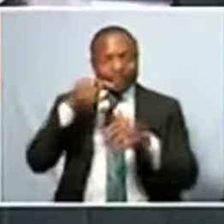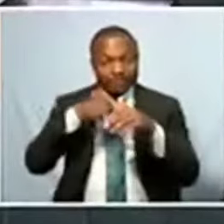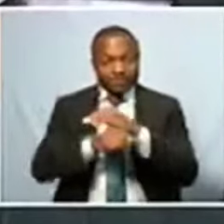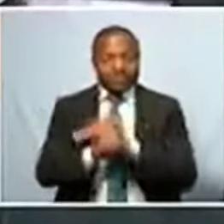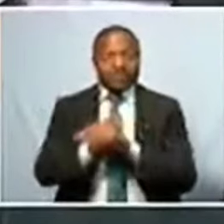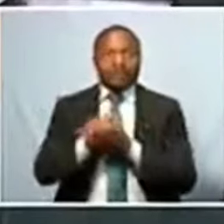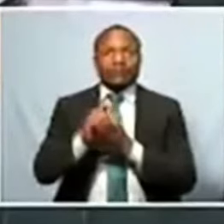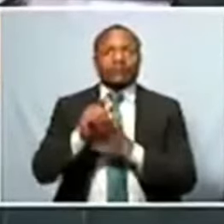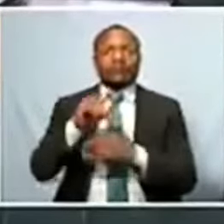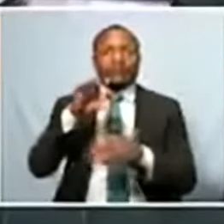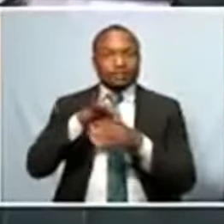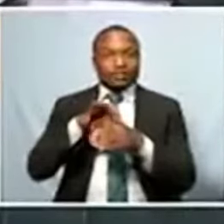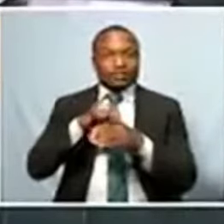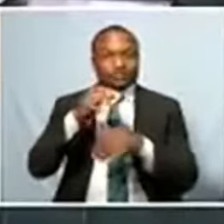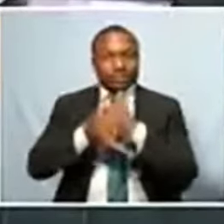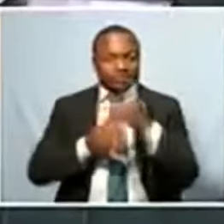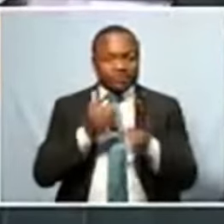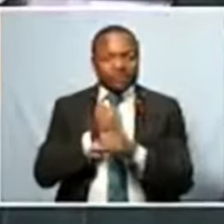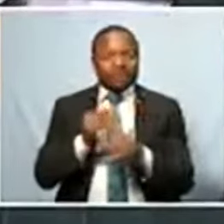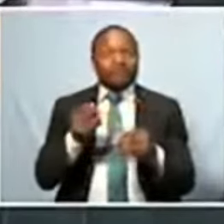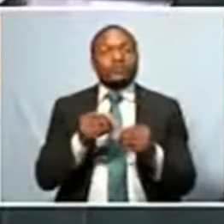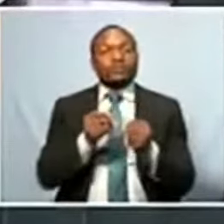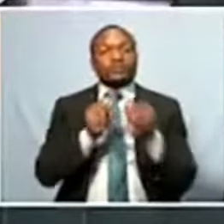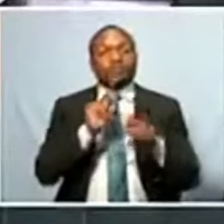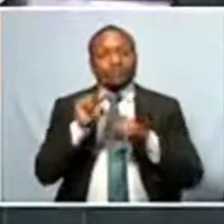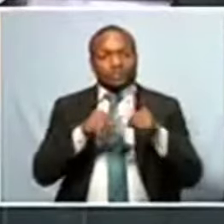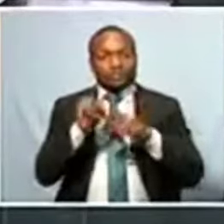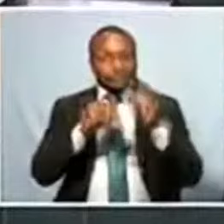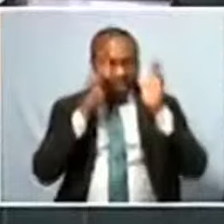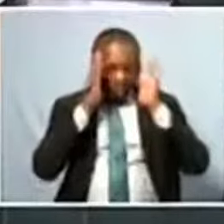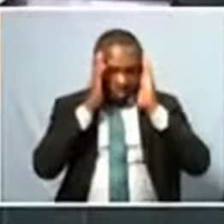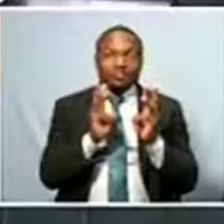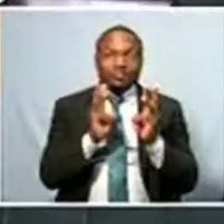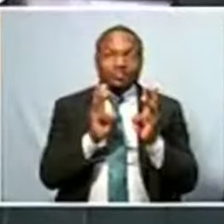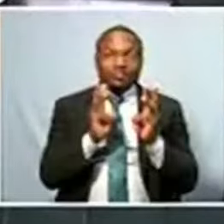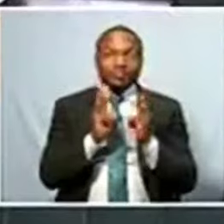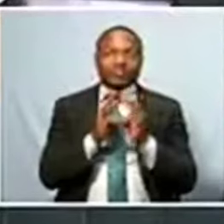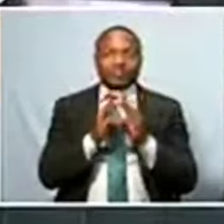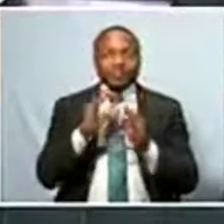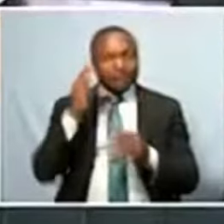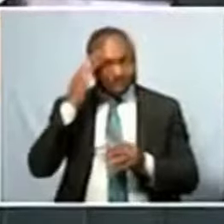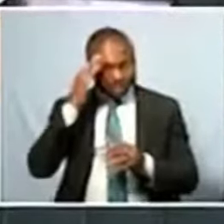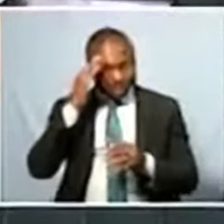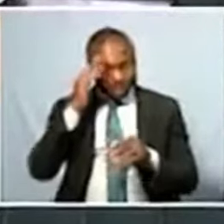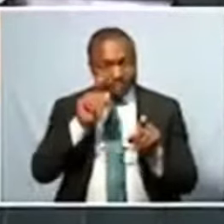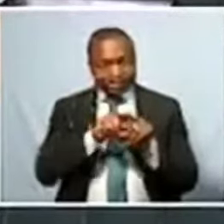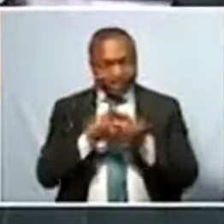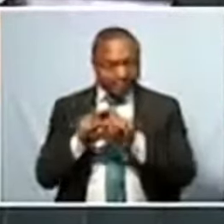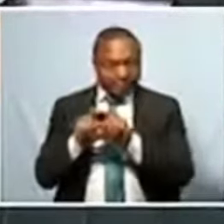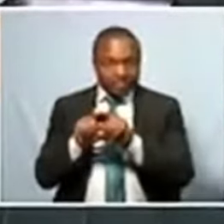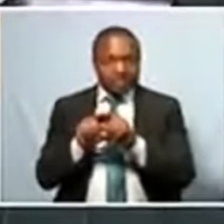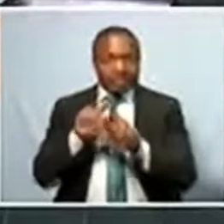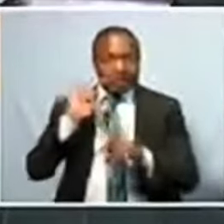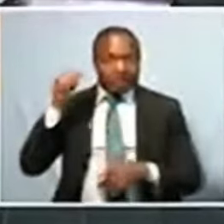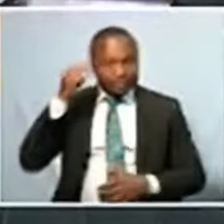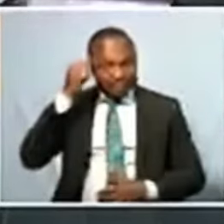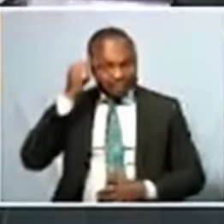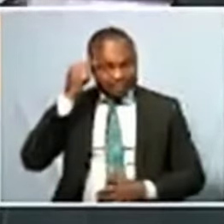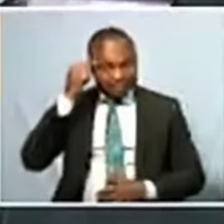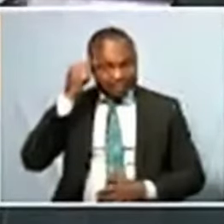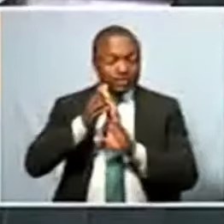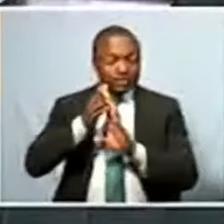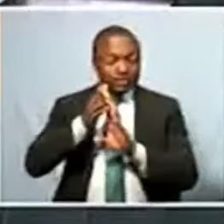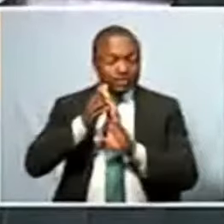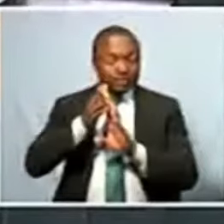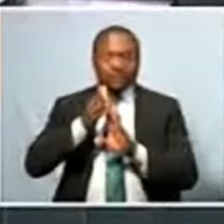election year. We know that very few people are going to attend summits. We know also that the government, particularly